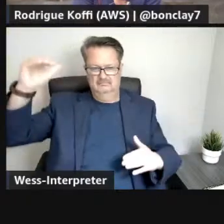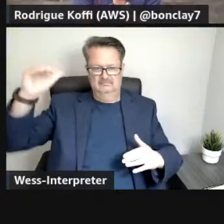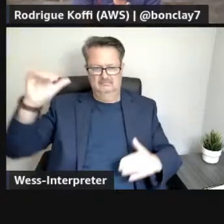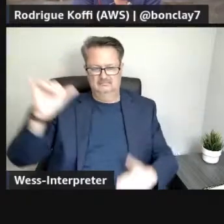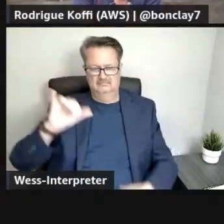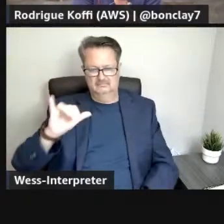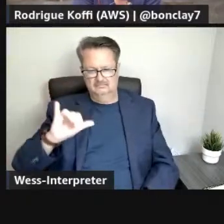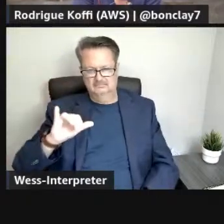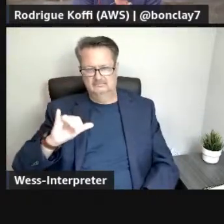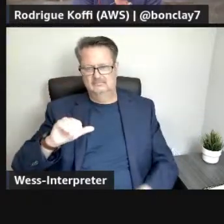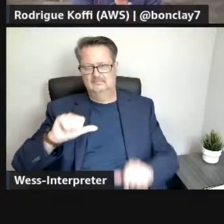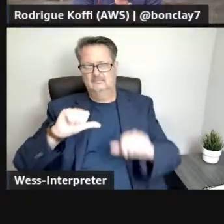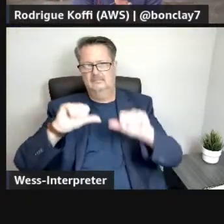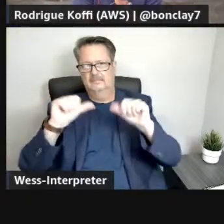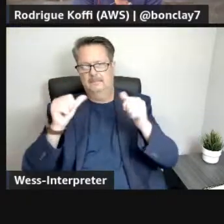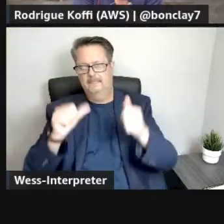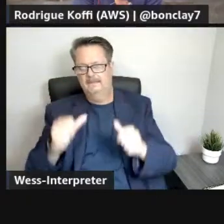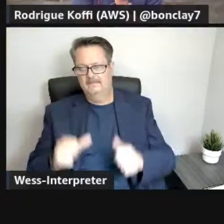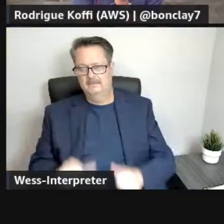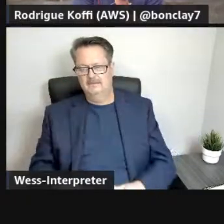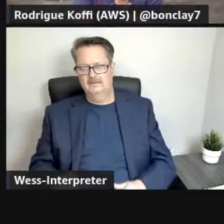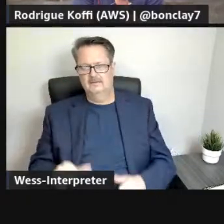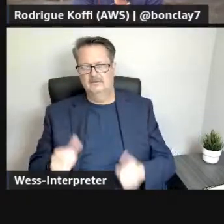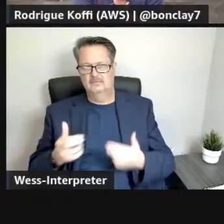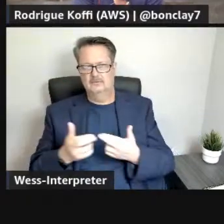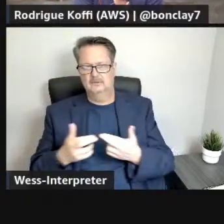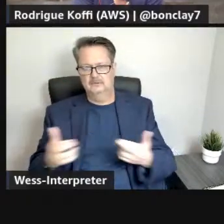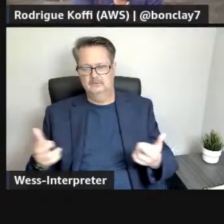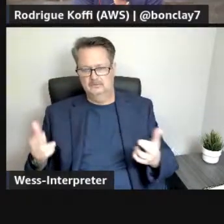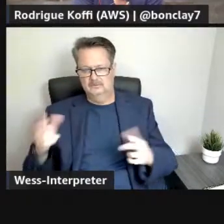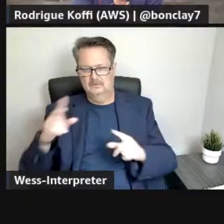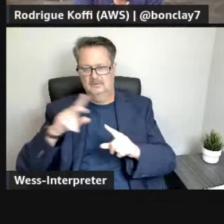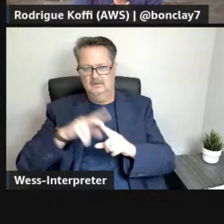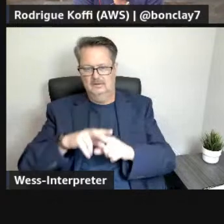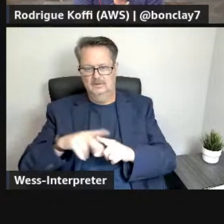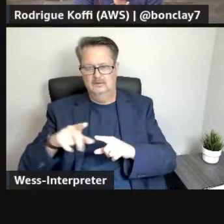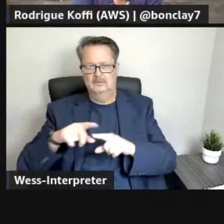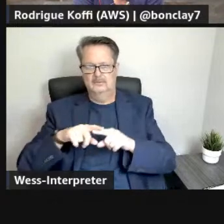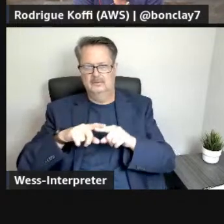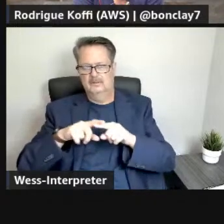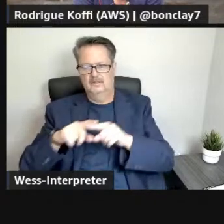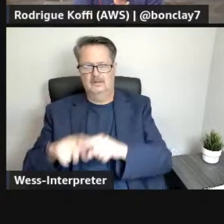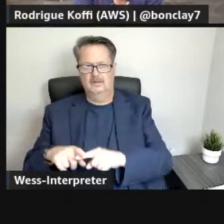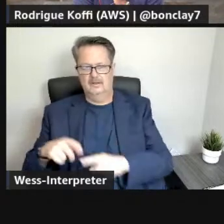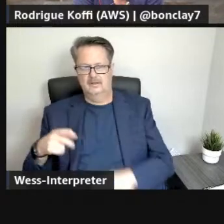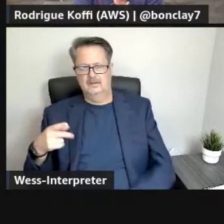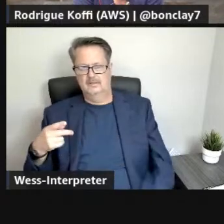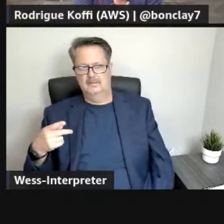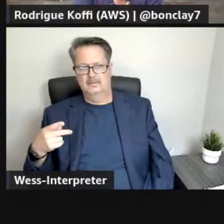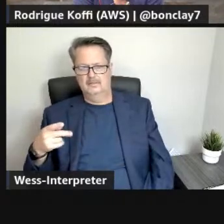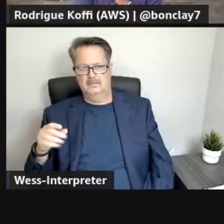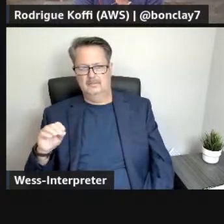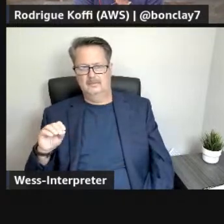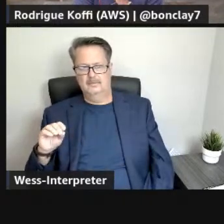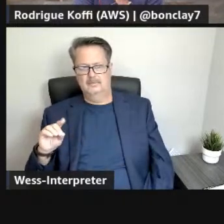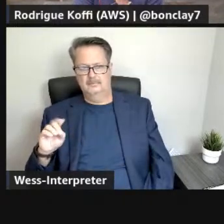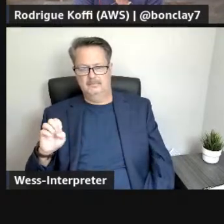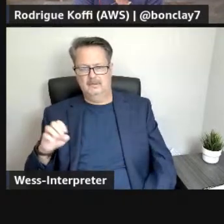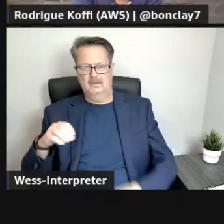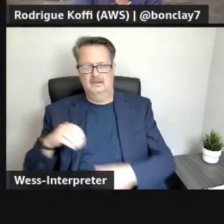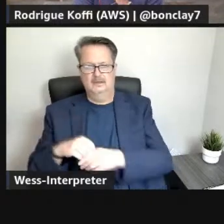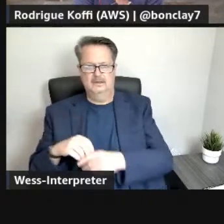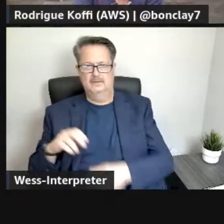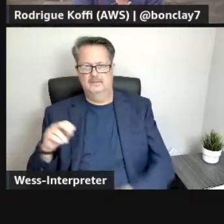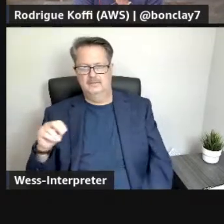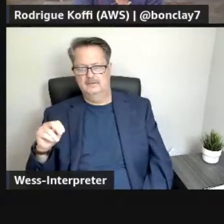configuring high availability can be a challenge here because you're relying on the pod that is running in the node in the form of a daemon set to collect